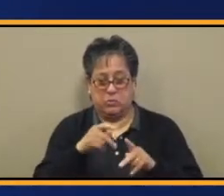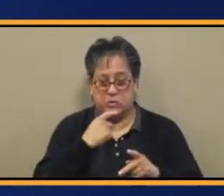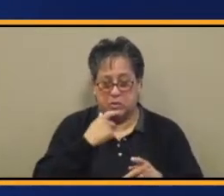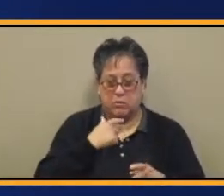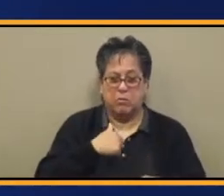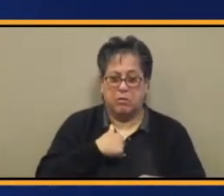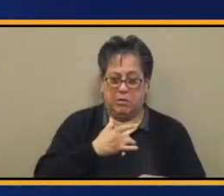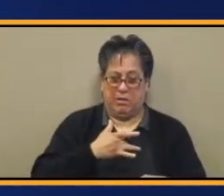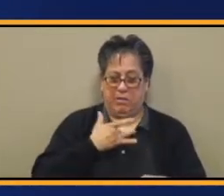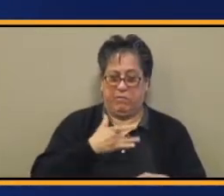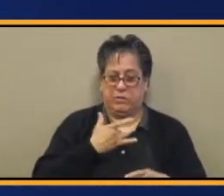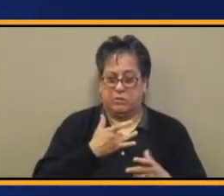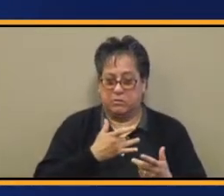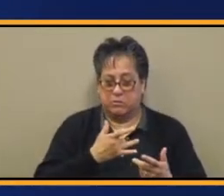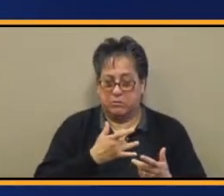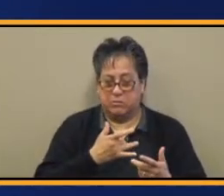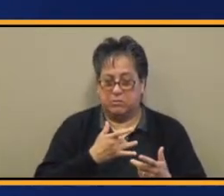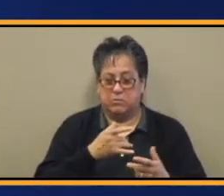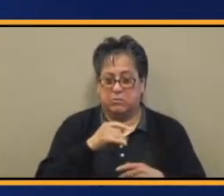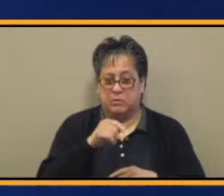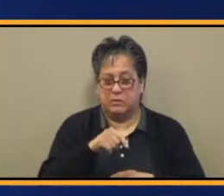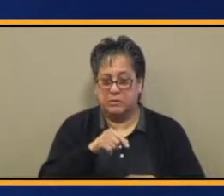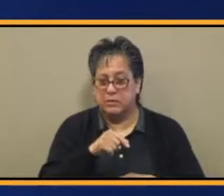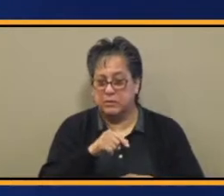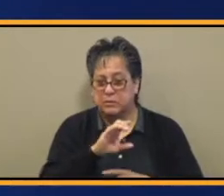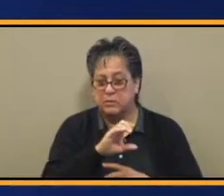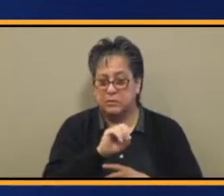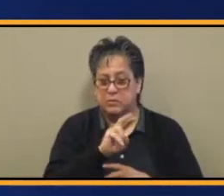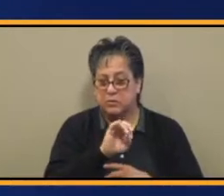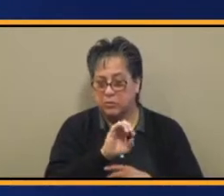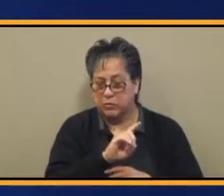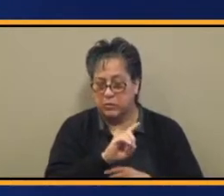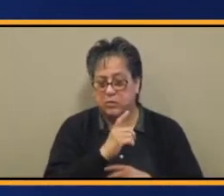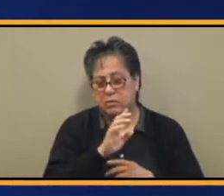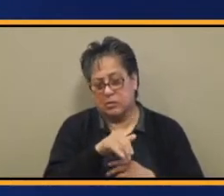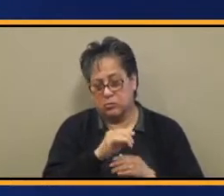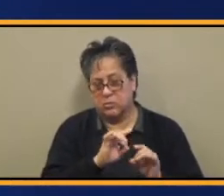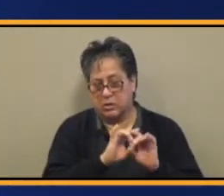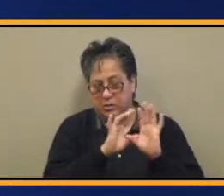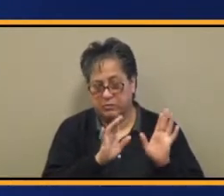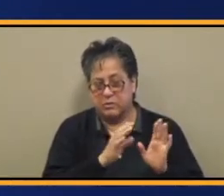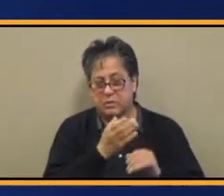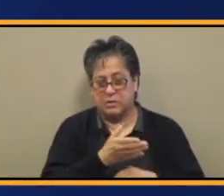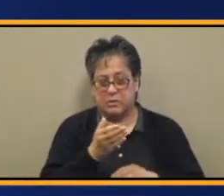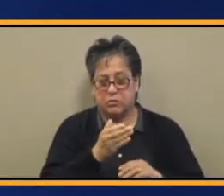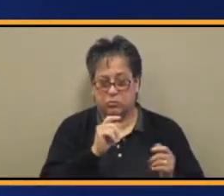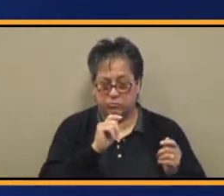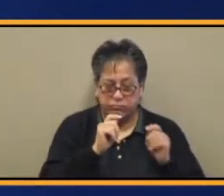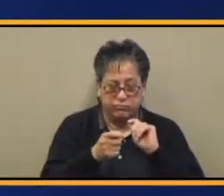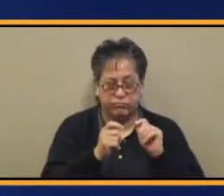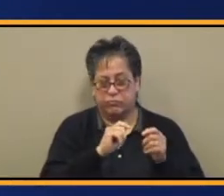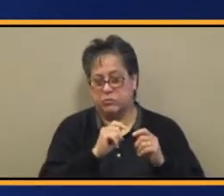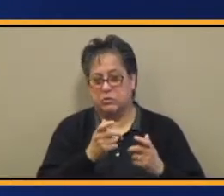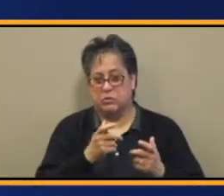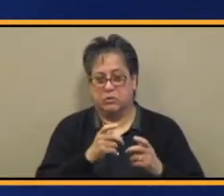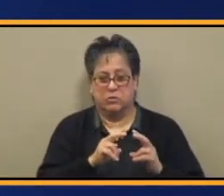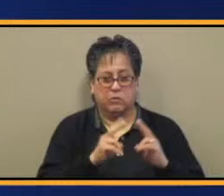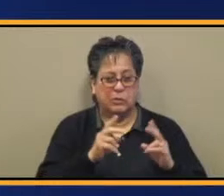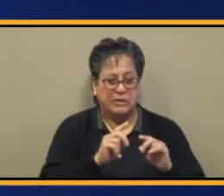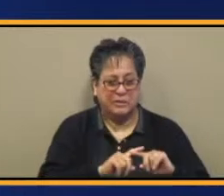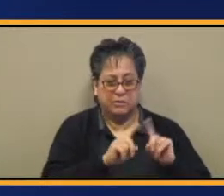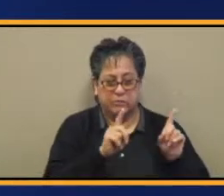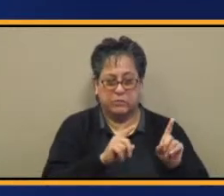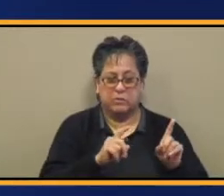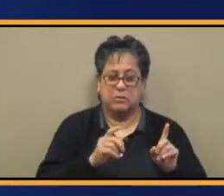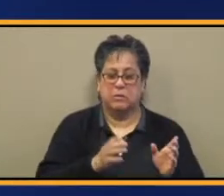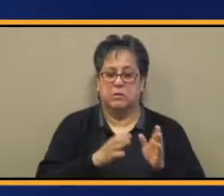felt the urgency of this during the COVID pandemic. It was very obvious. Things were shifting. Things were very different.